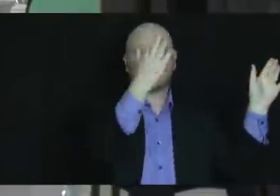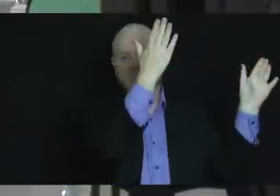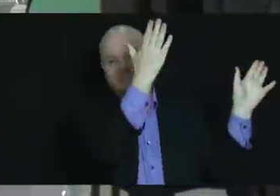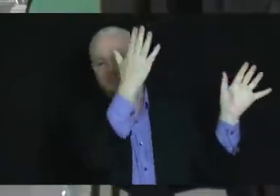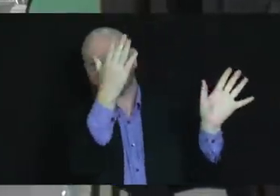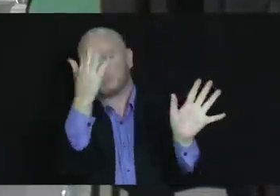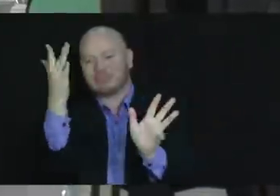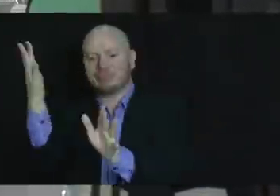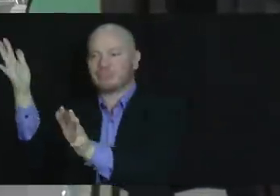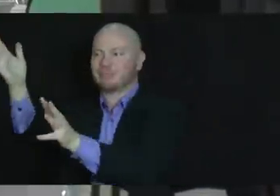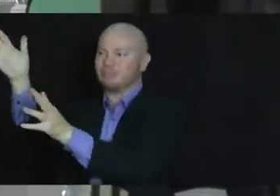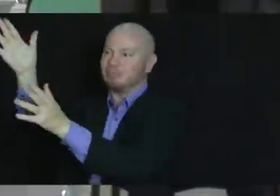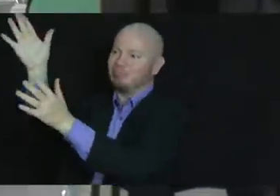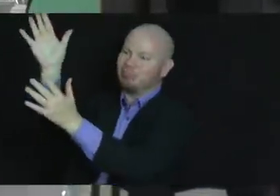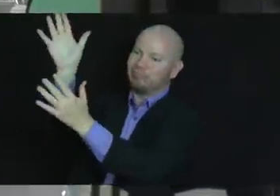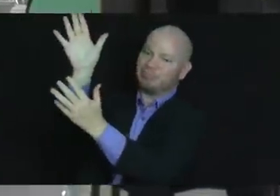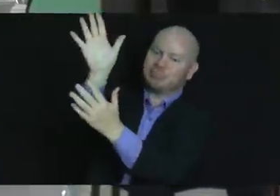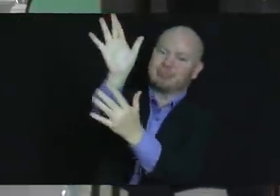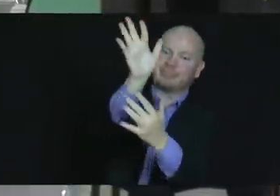green and